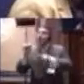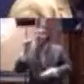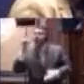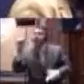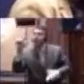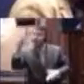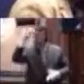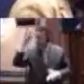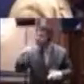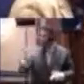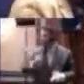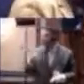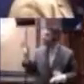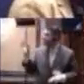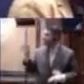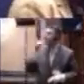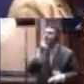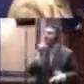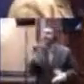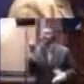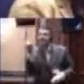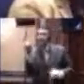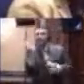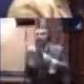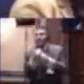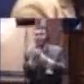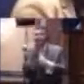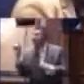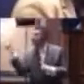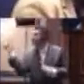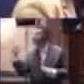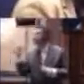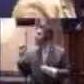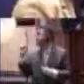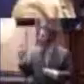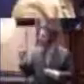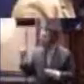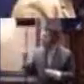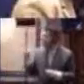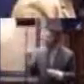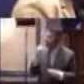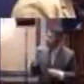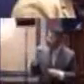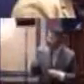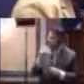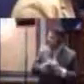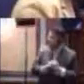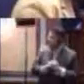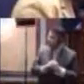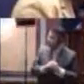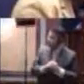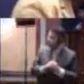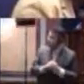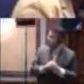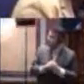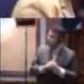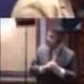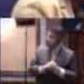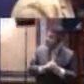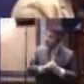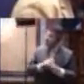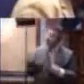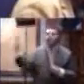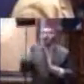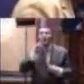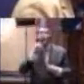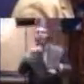1 minute. 1 minute. Okay, let me put it this way. Youth have always historically